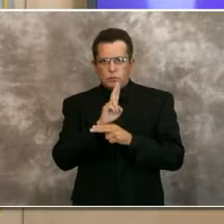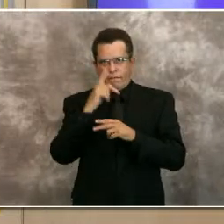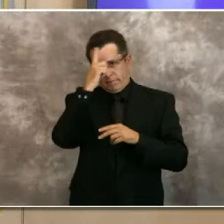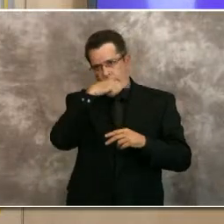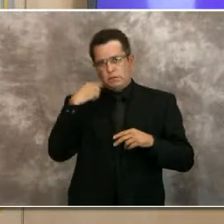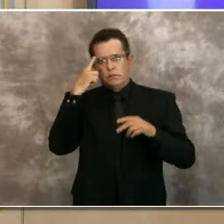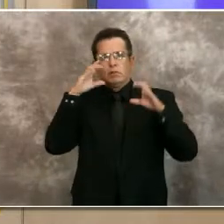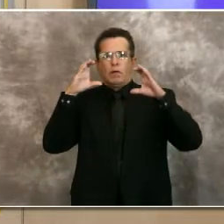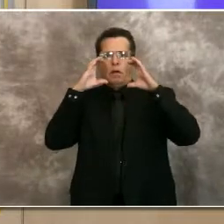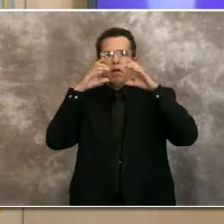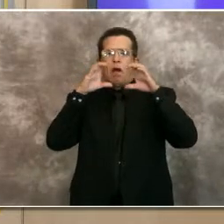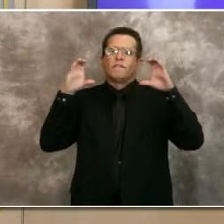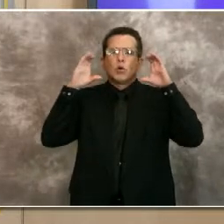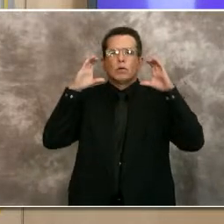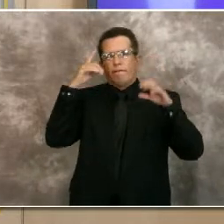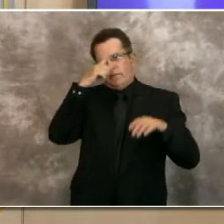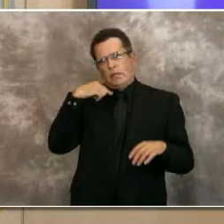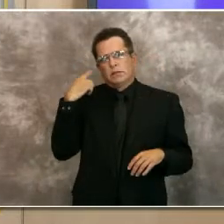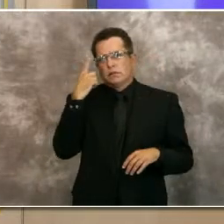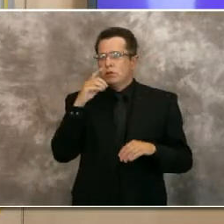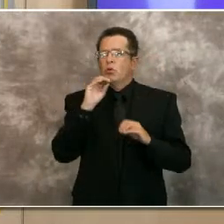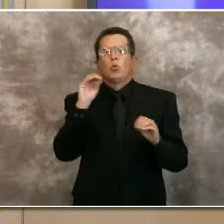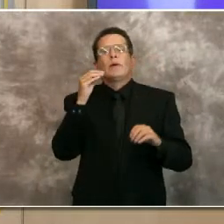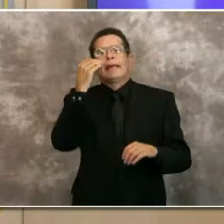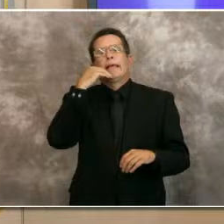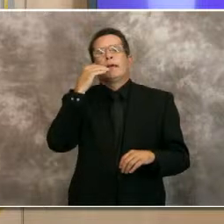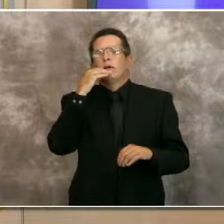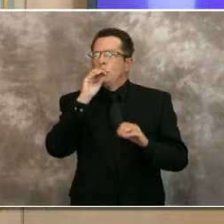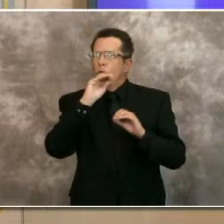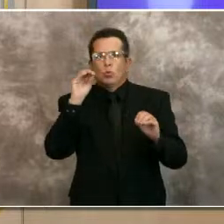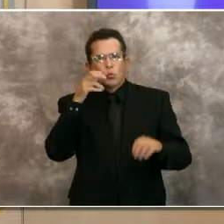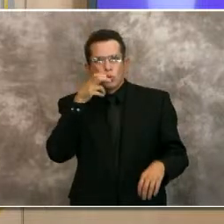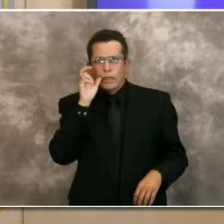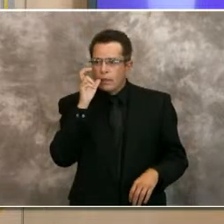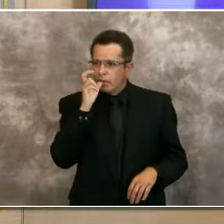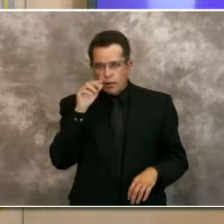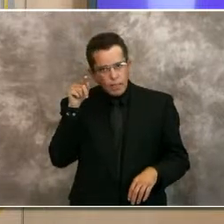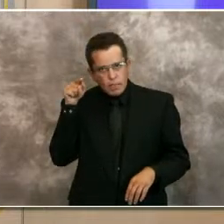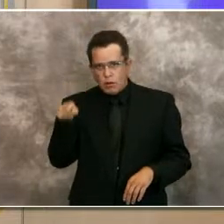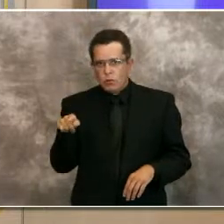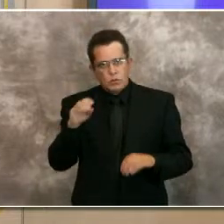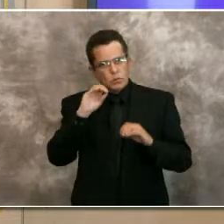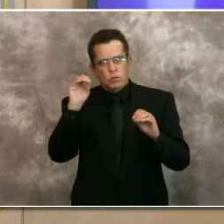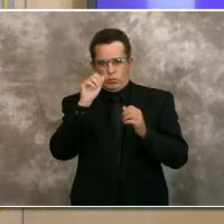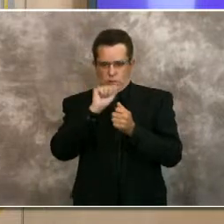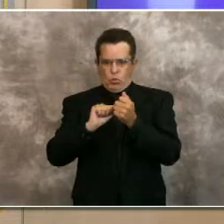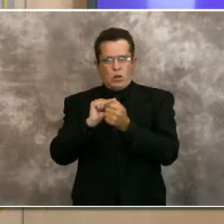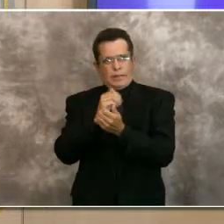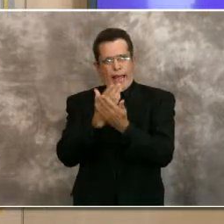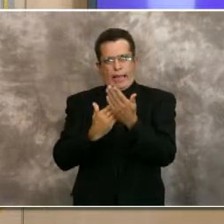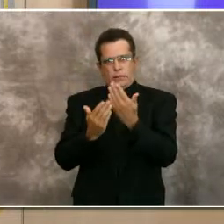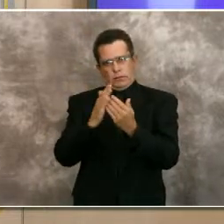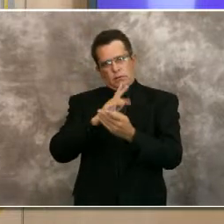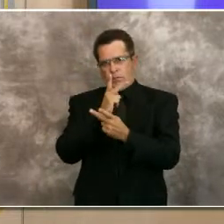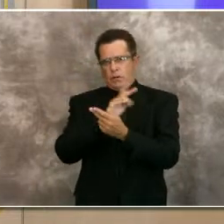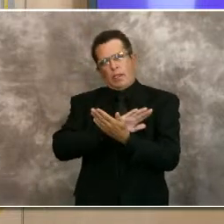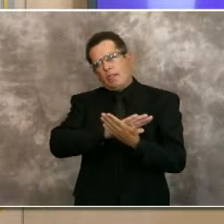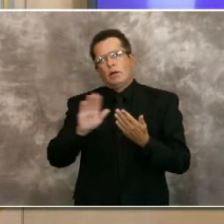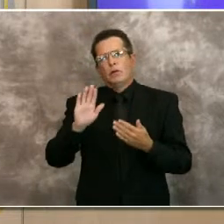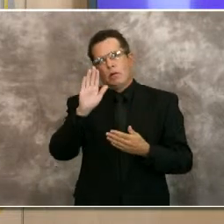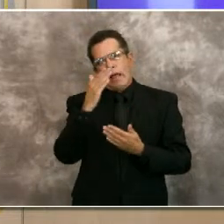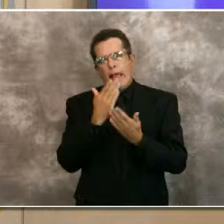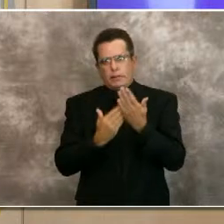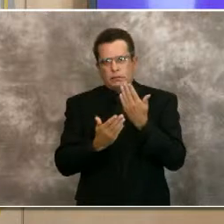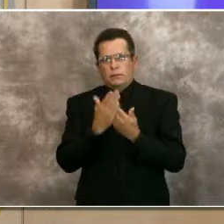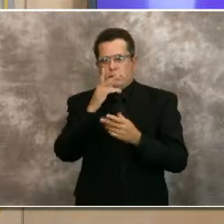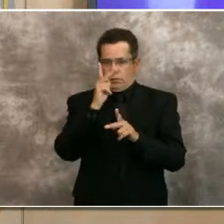facial coverings when not eating or drinking, that they practice good hand hygiene, and that they